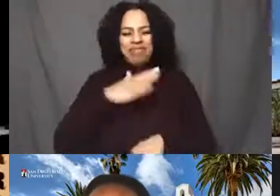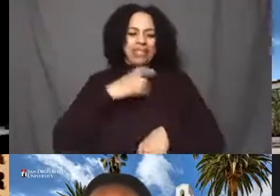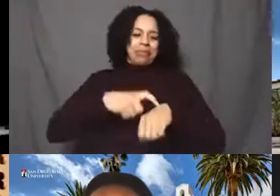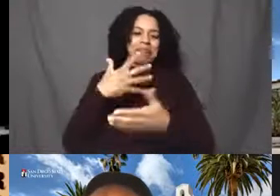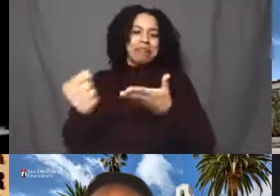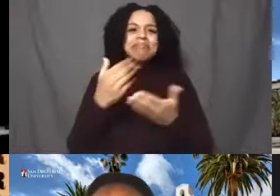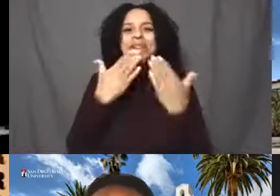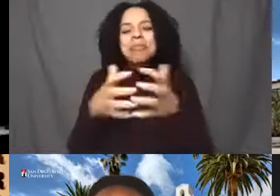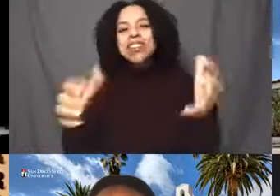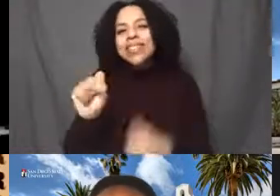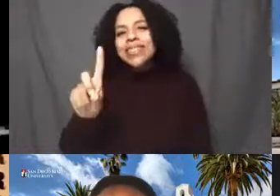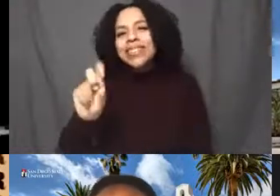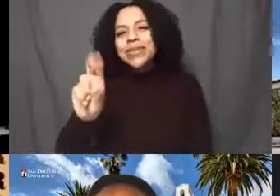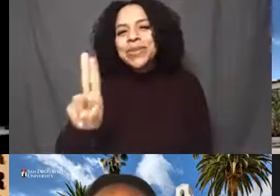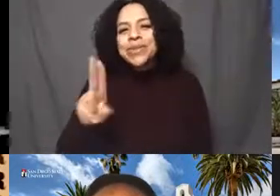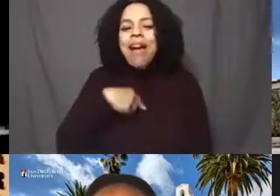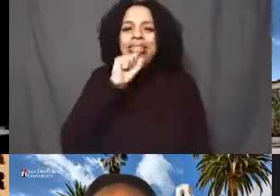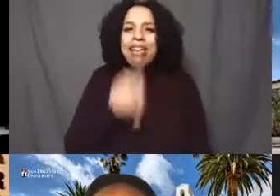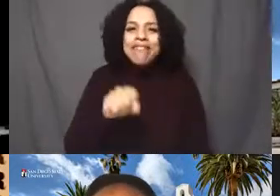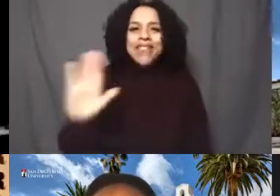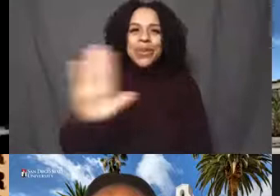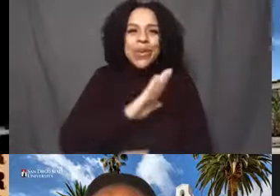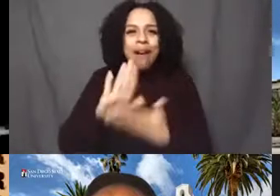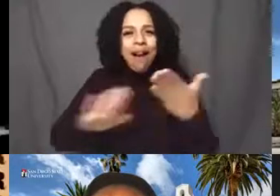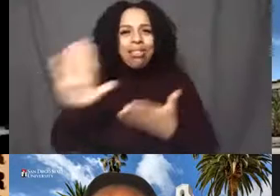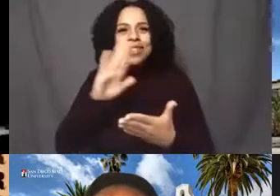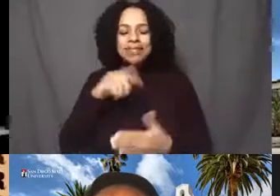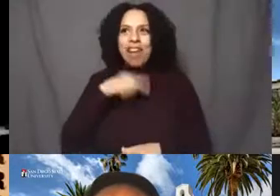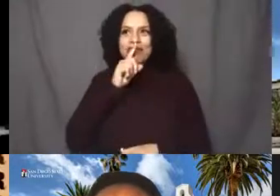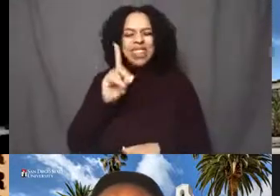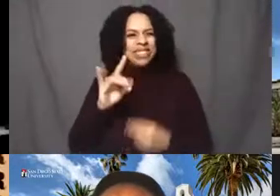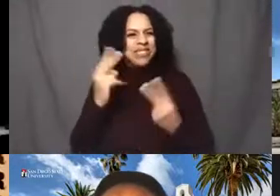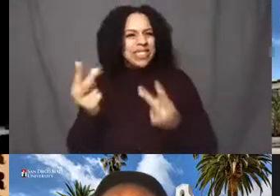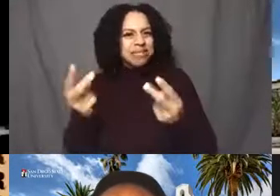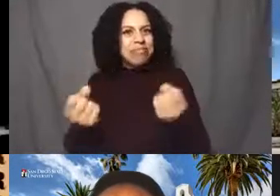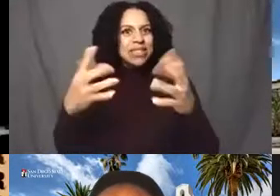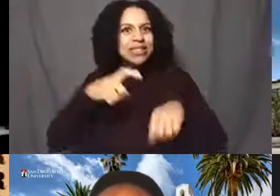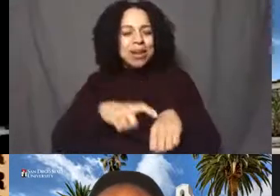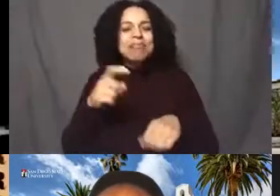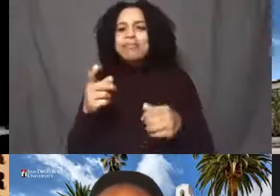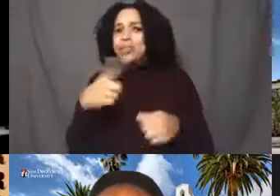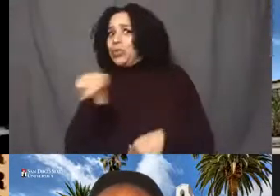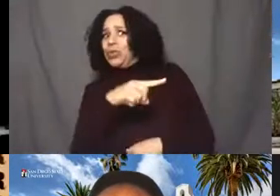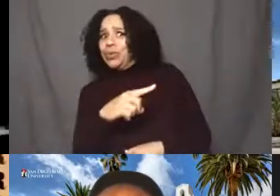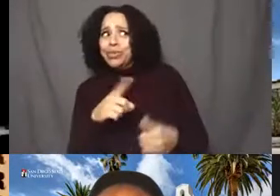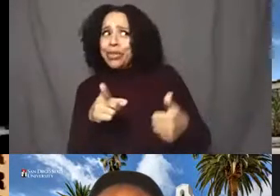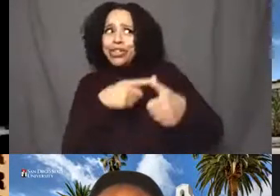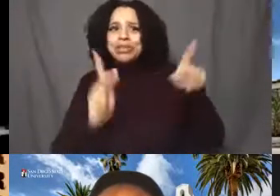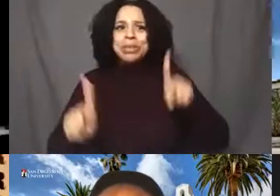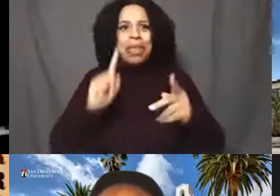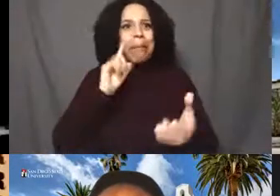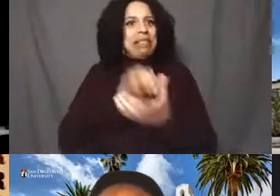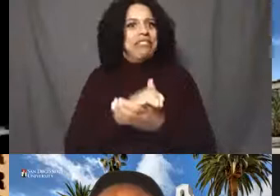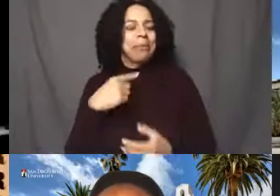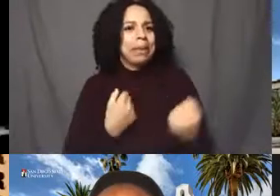your institution. I've spent a lot of time on your campuses throughout the years. Y'all were some of the first people who believed in me and offered to like pay me